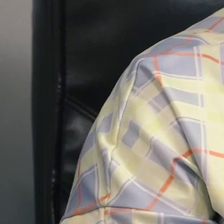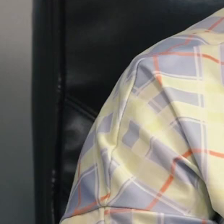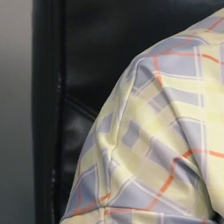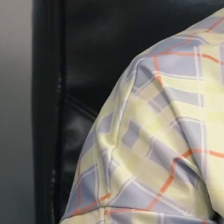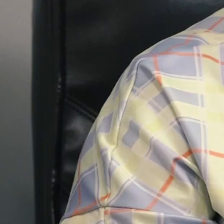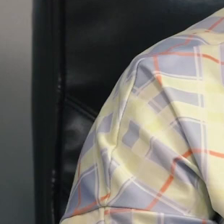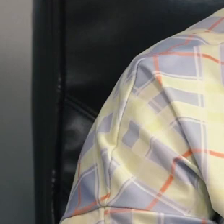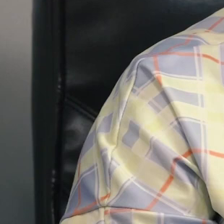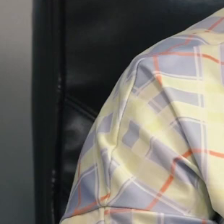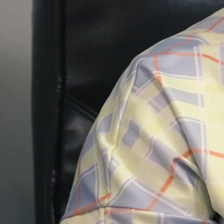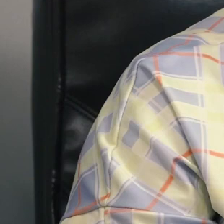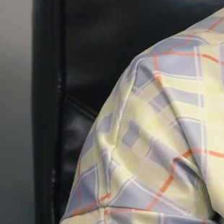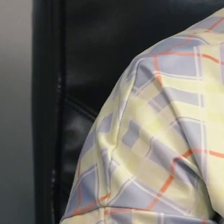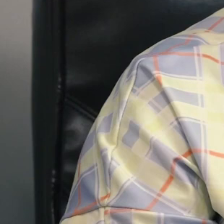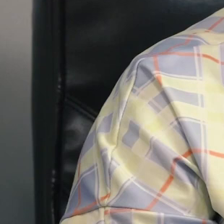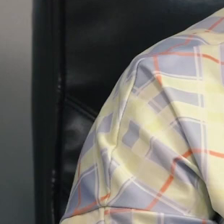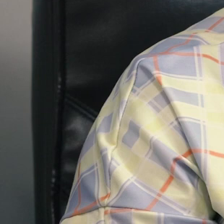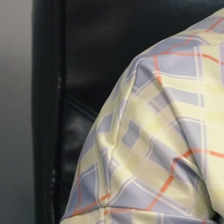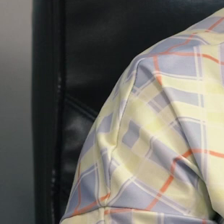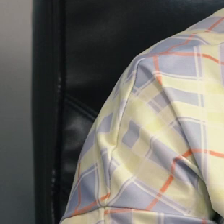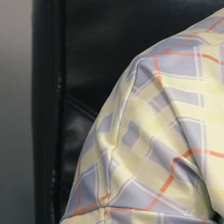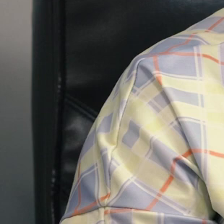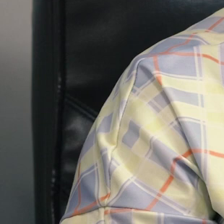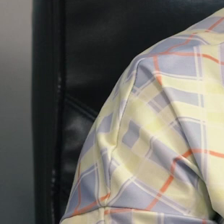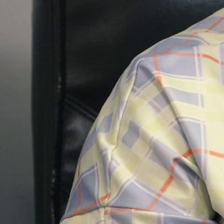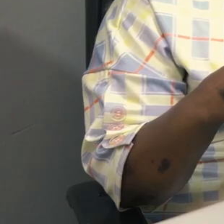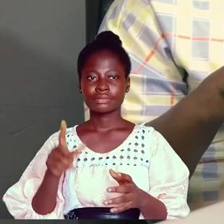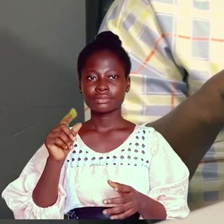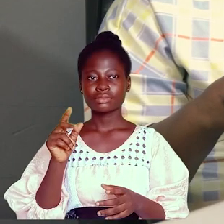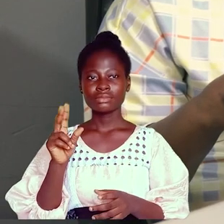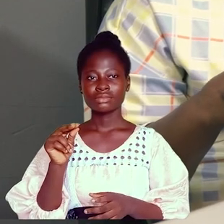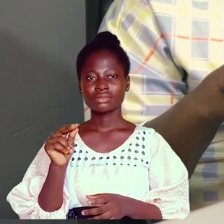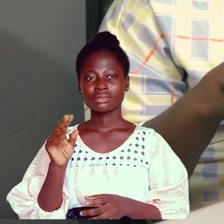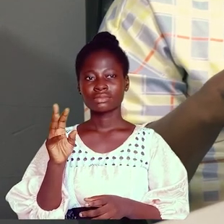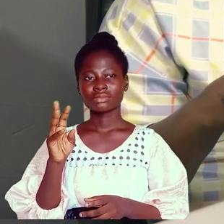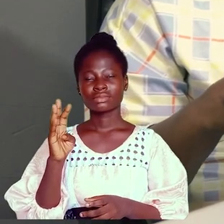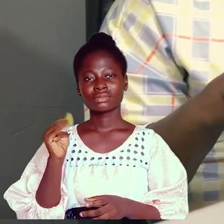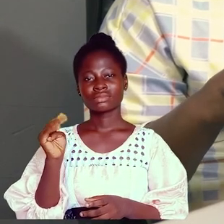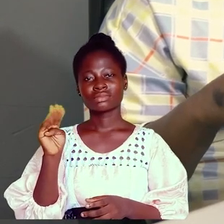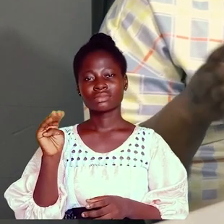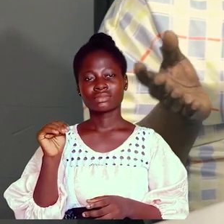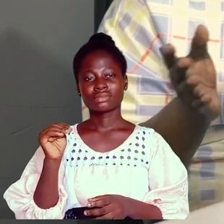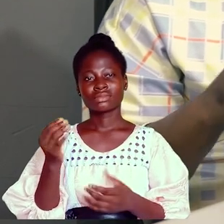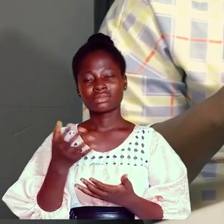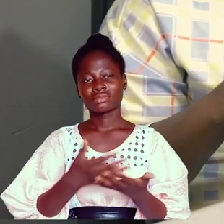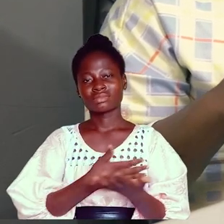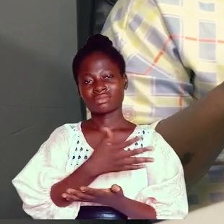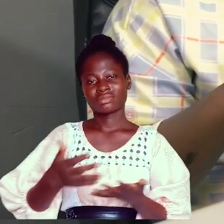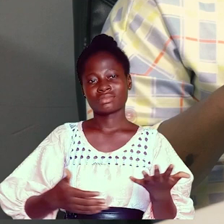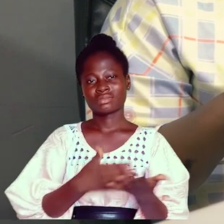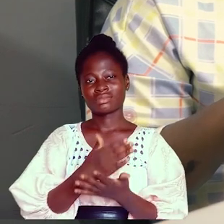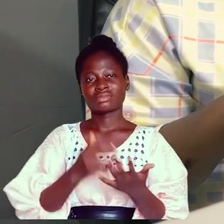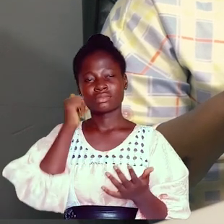Officer, Ghana Federation of Disability Organizations, speaking. In 2014, we did an engagement with